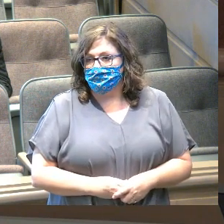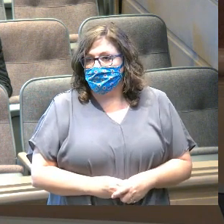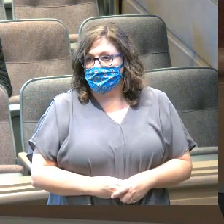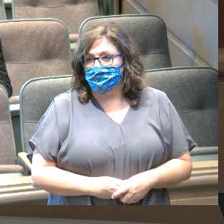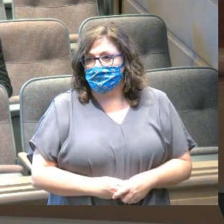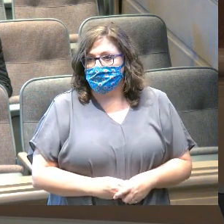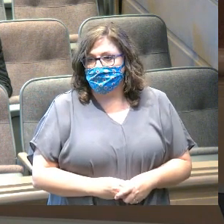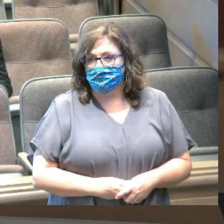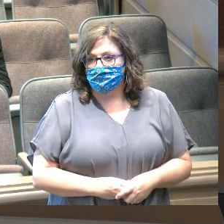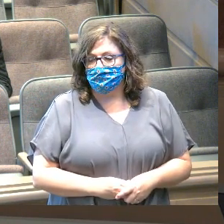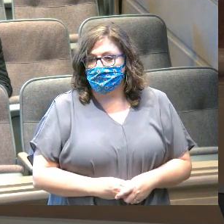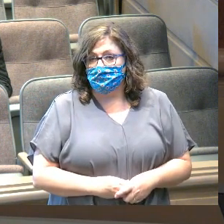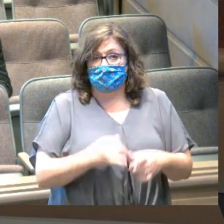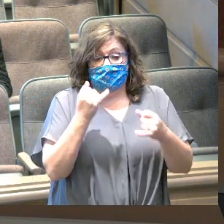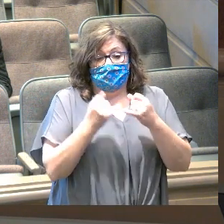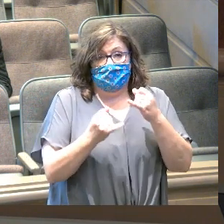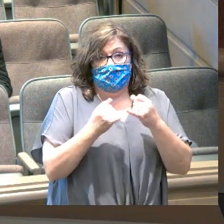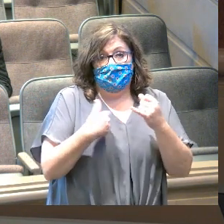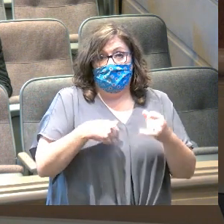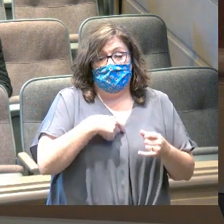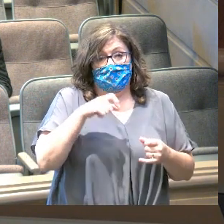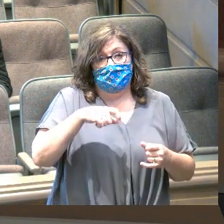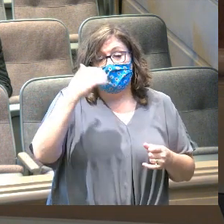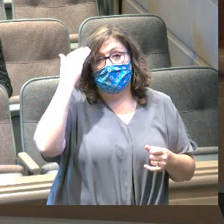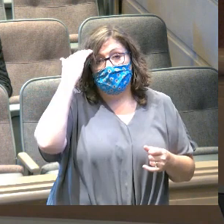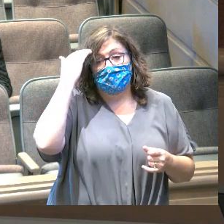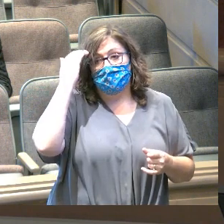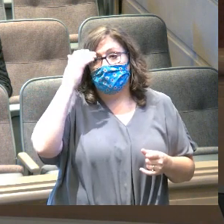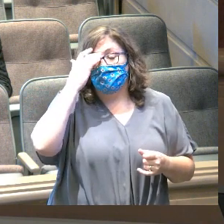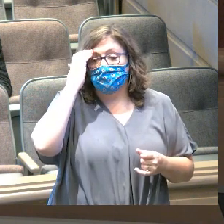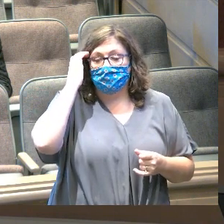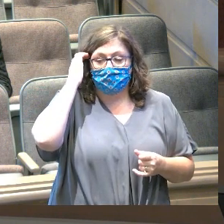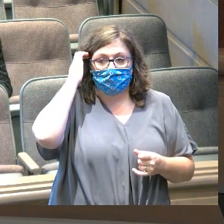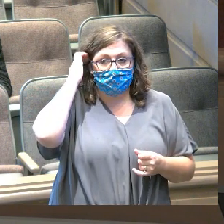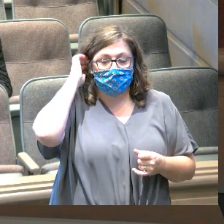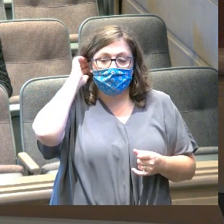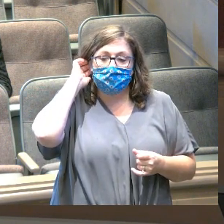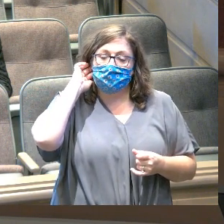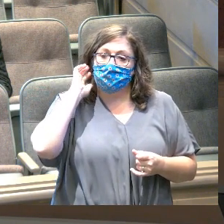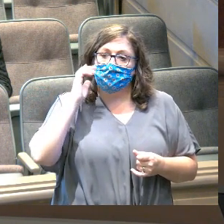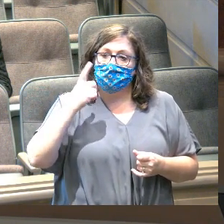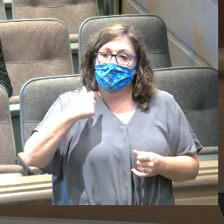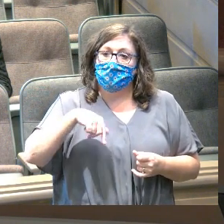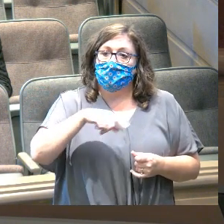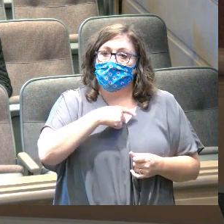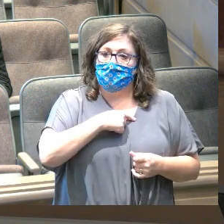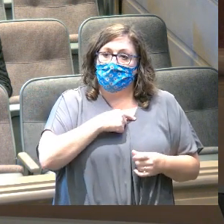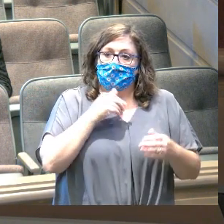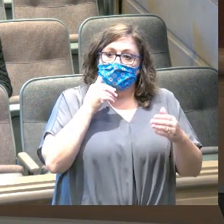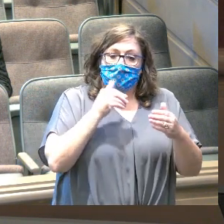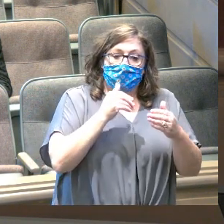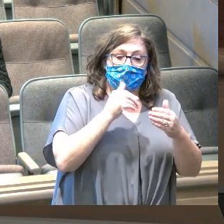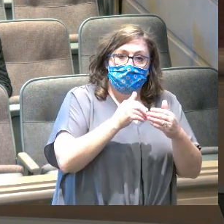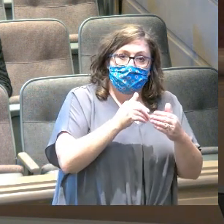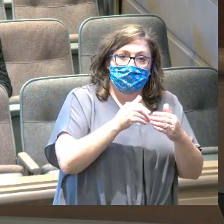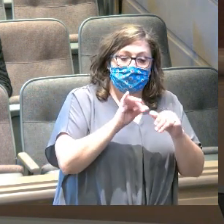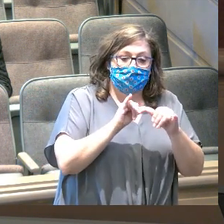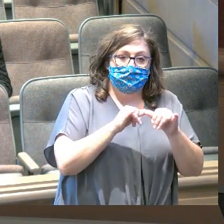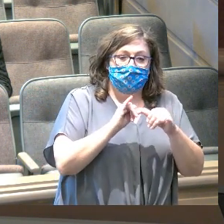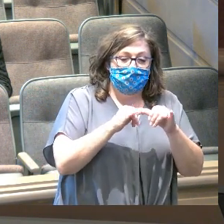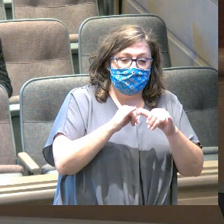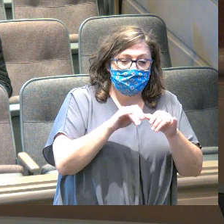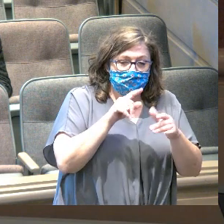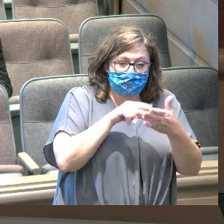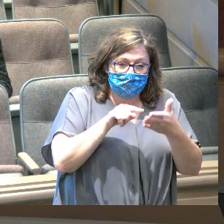need to take note of is that we're closely measuring those numbers of admissions every day, and you should be aware of that.